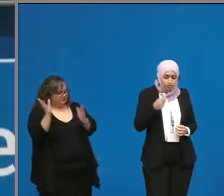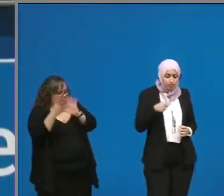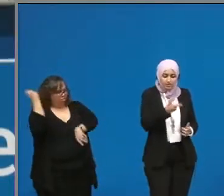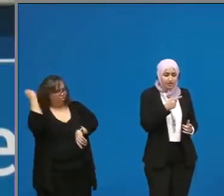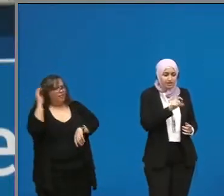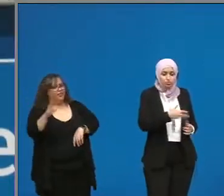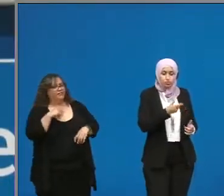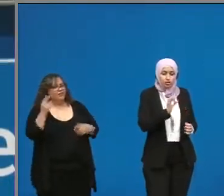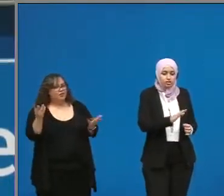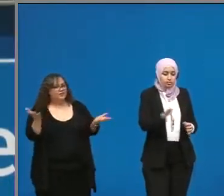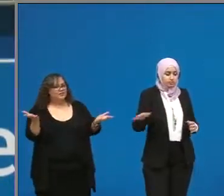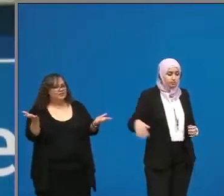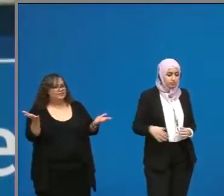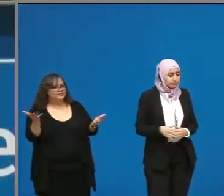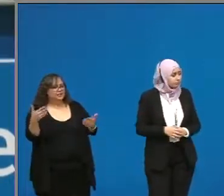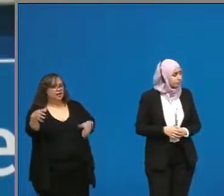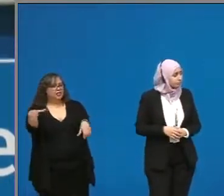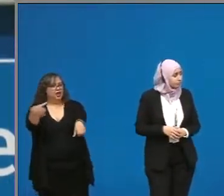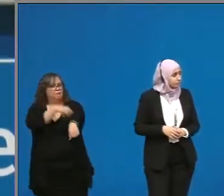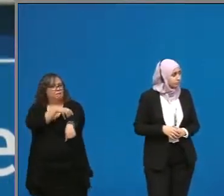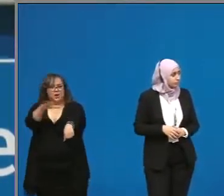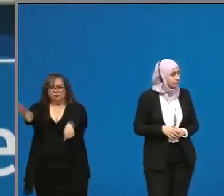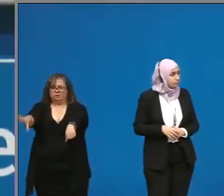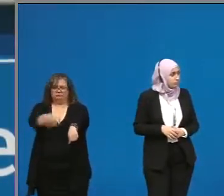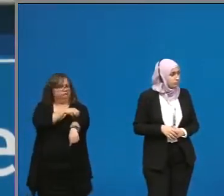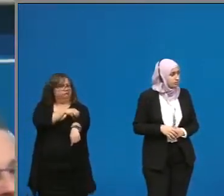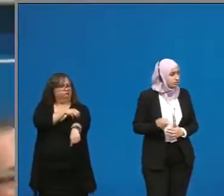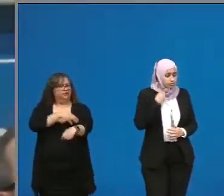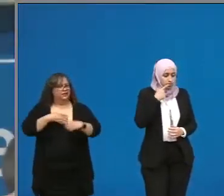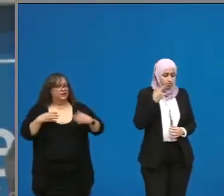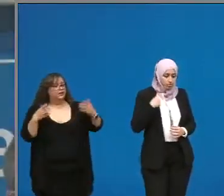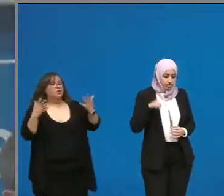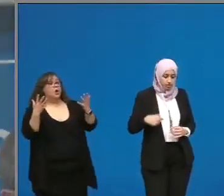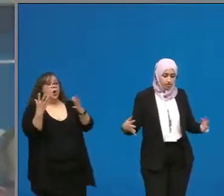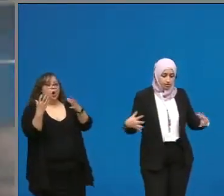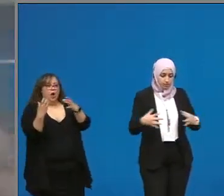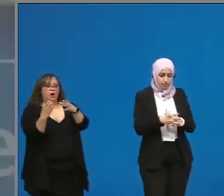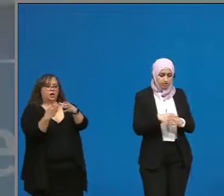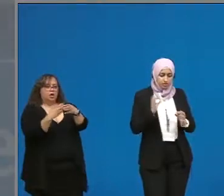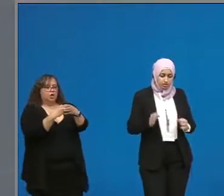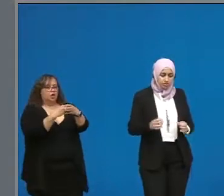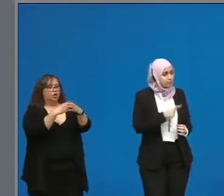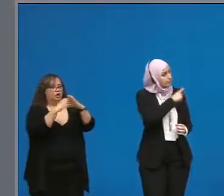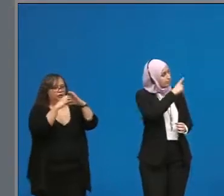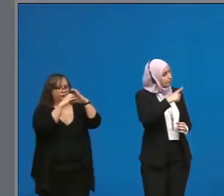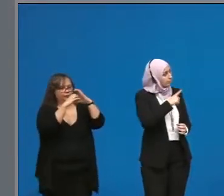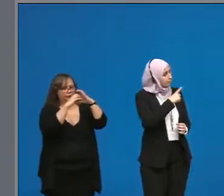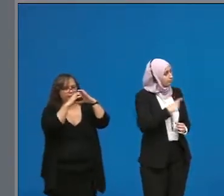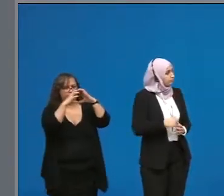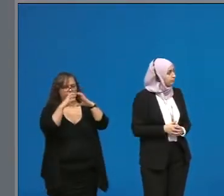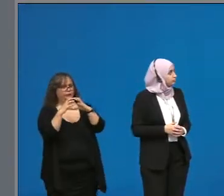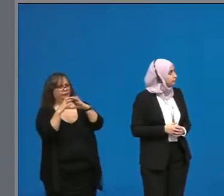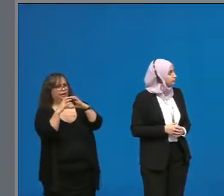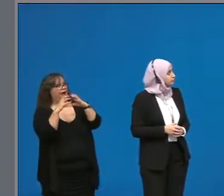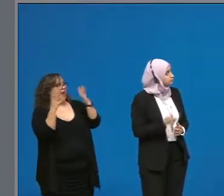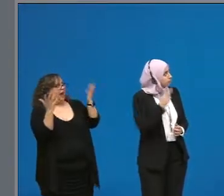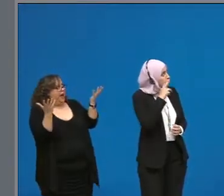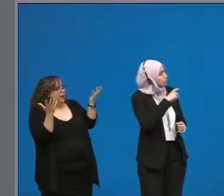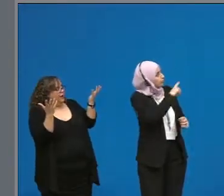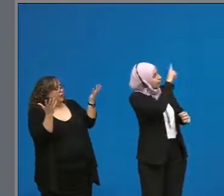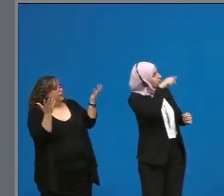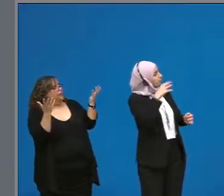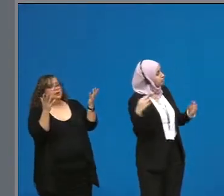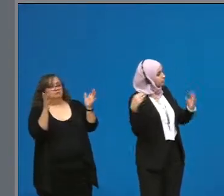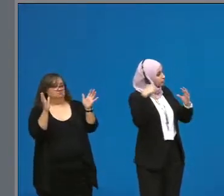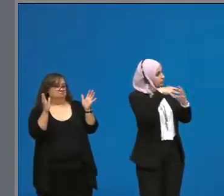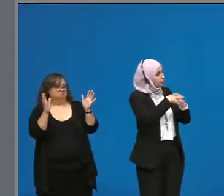inside. What is inclusion and what does it start to look like and where should we be going? Well, inclusion, there should be no definition,